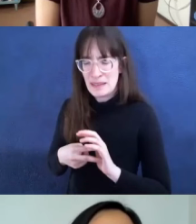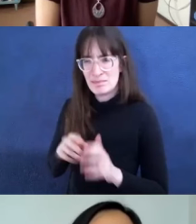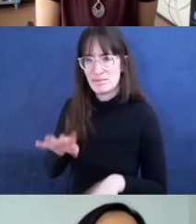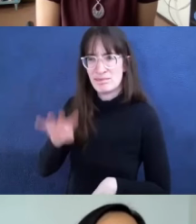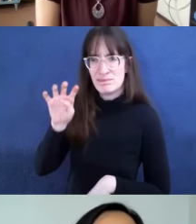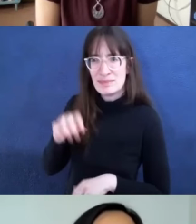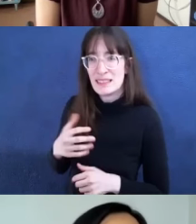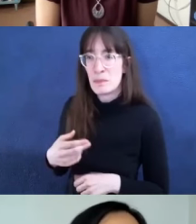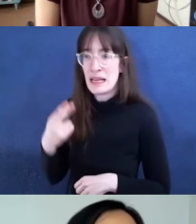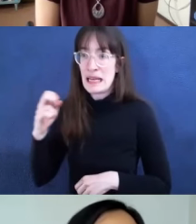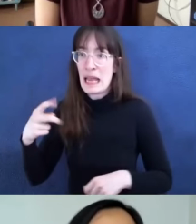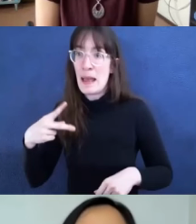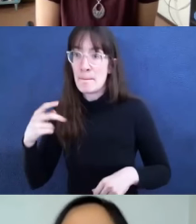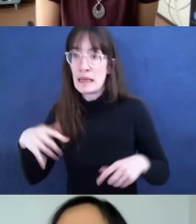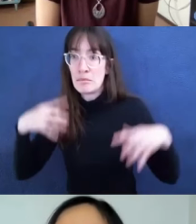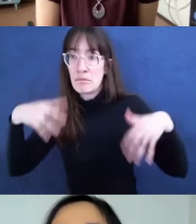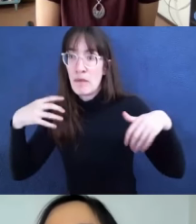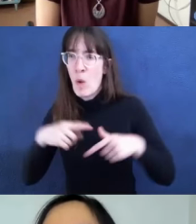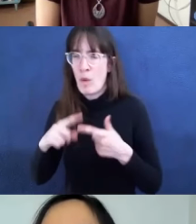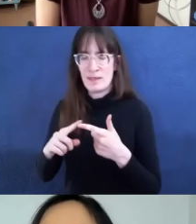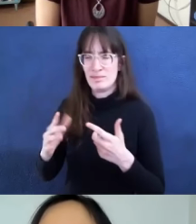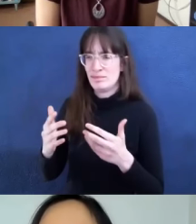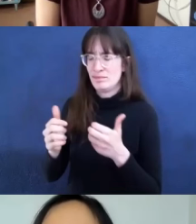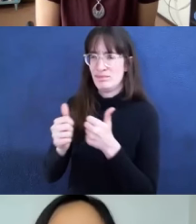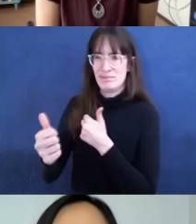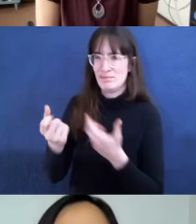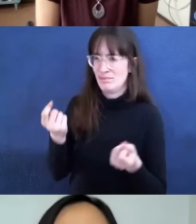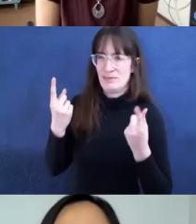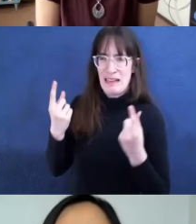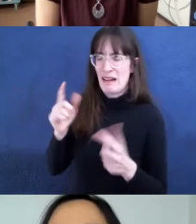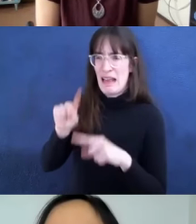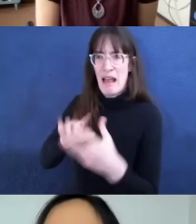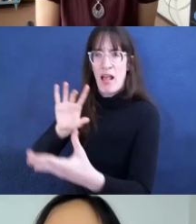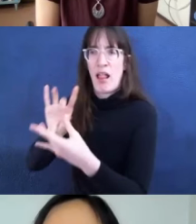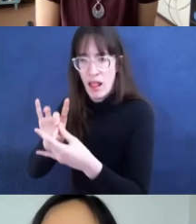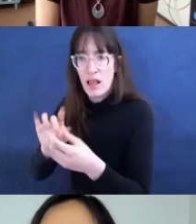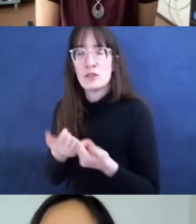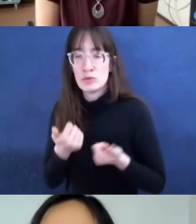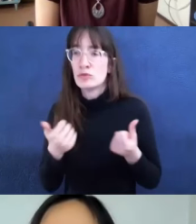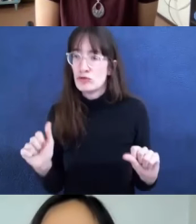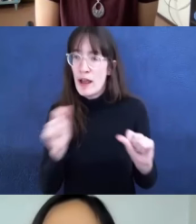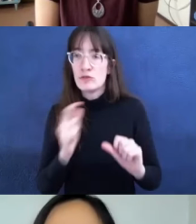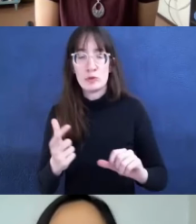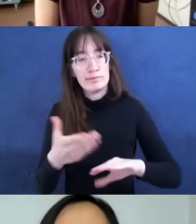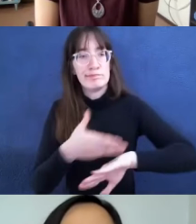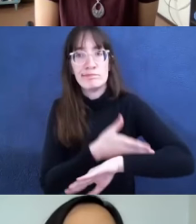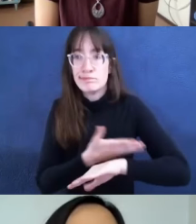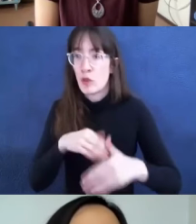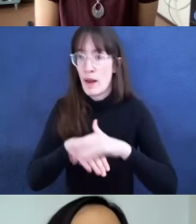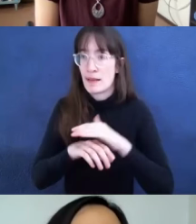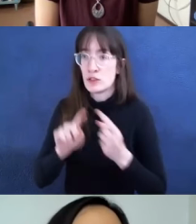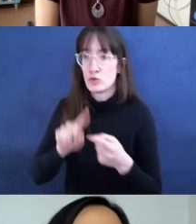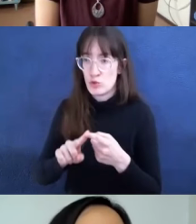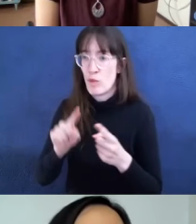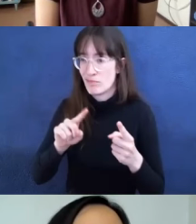or like foreign or far away. So that's one way in which we try to increase access to care with that.